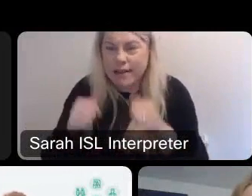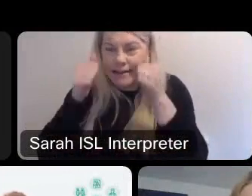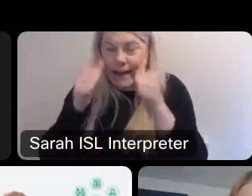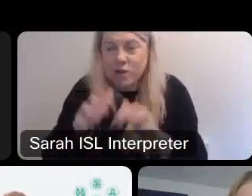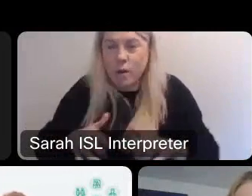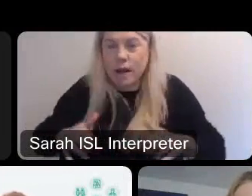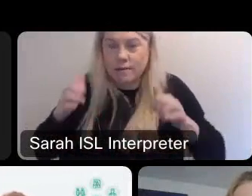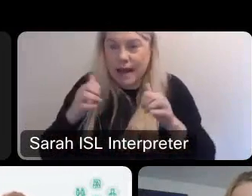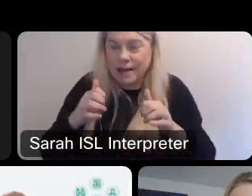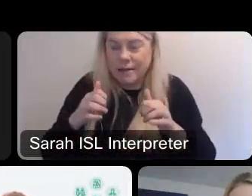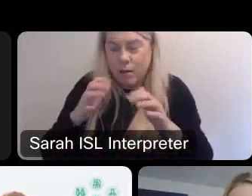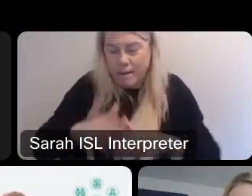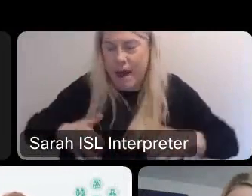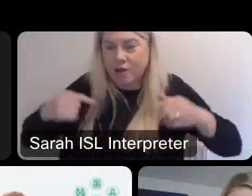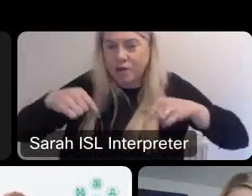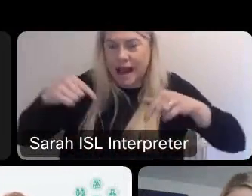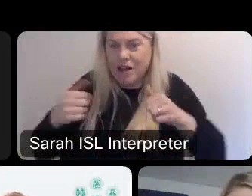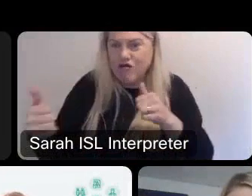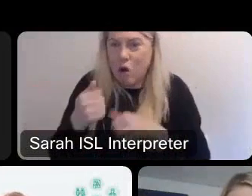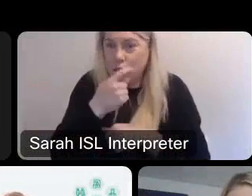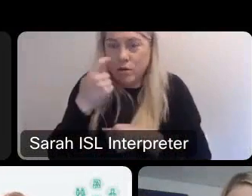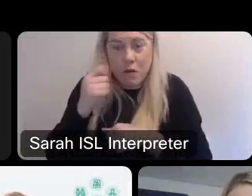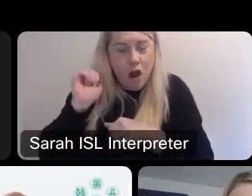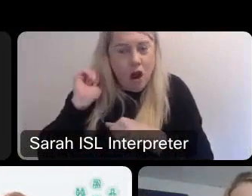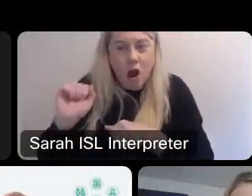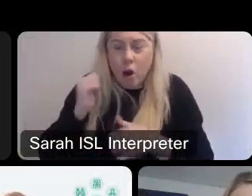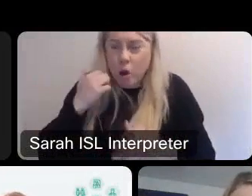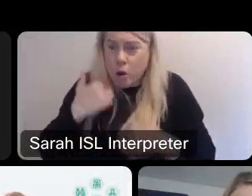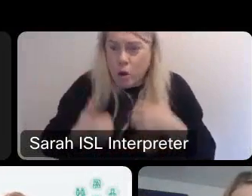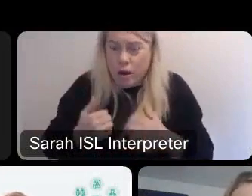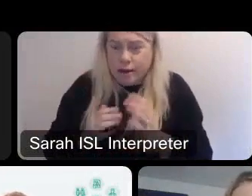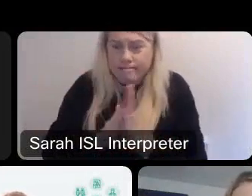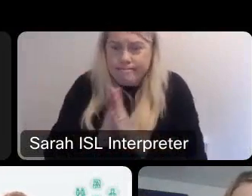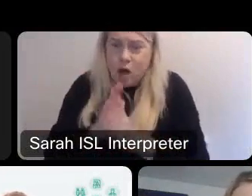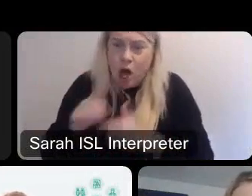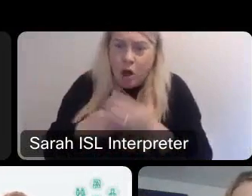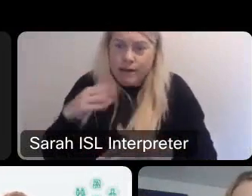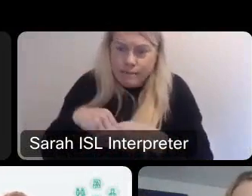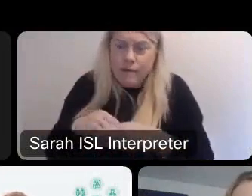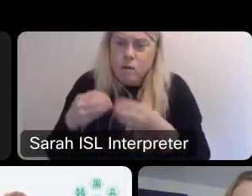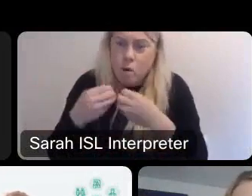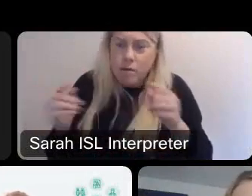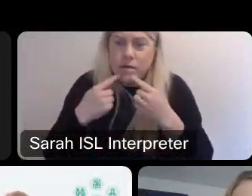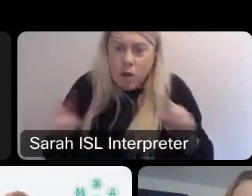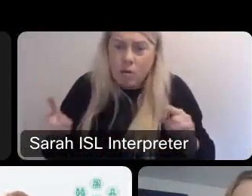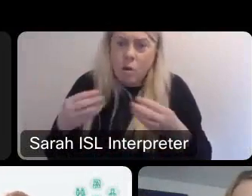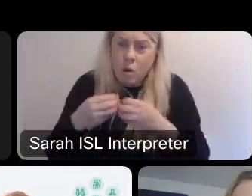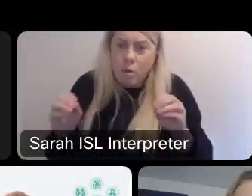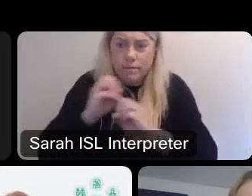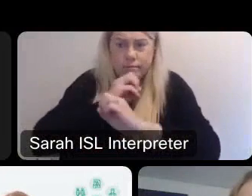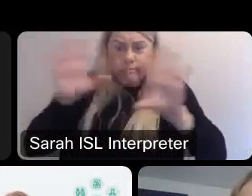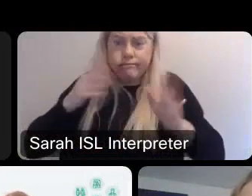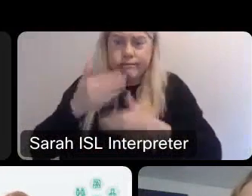short notice, but obviously her passion has always been in terms of open disclosure, openness, transparency, supporting patients and